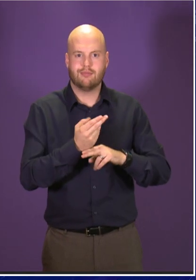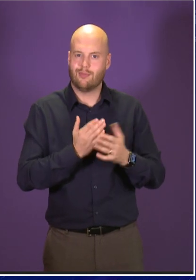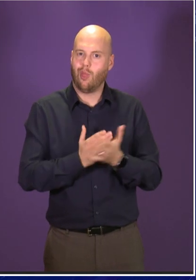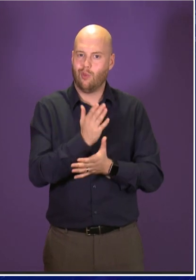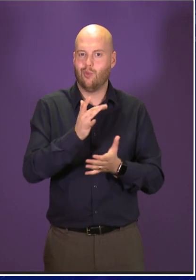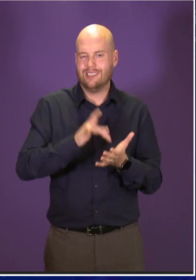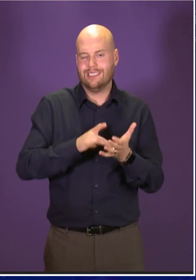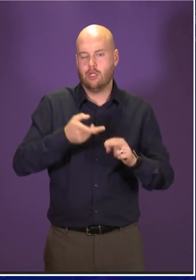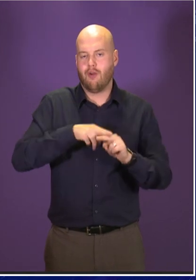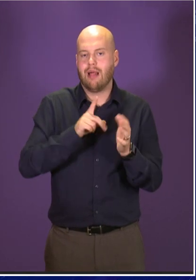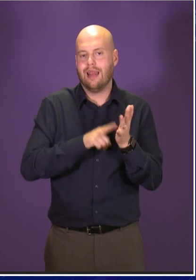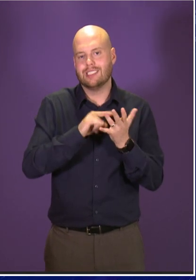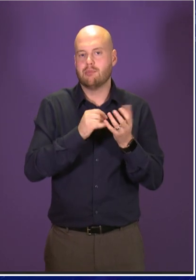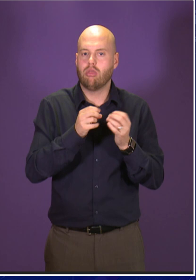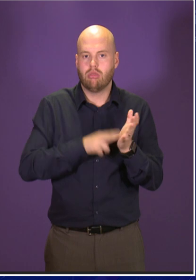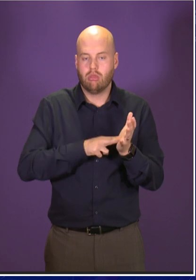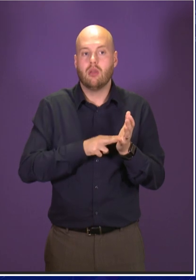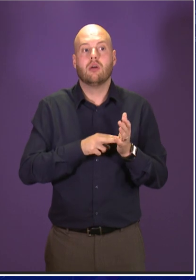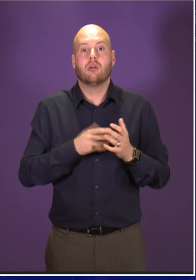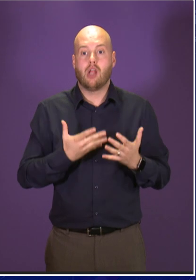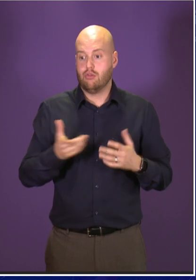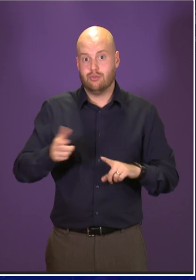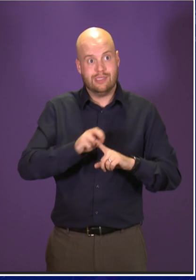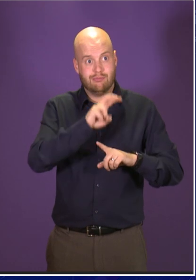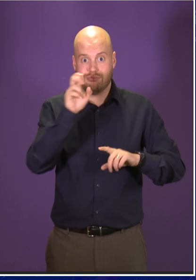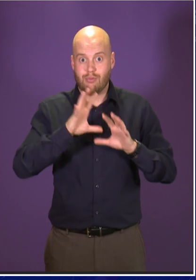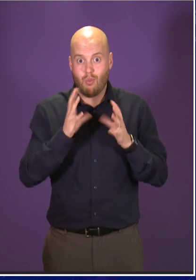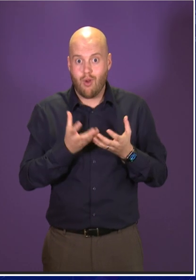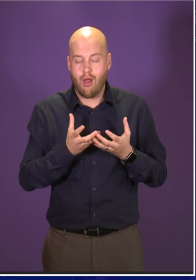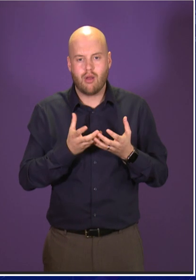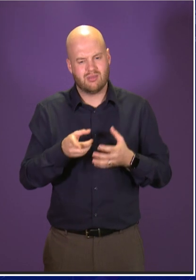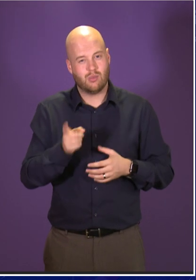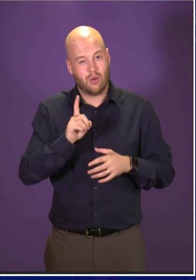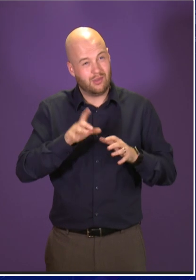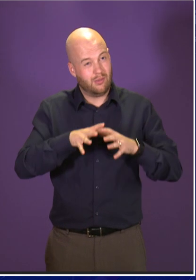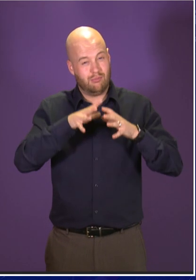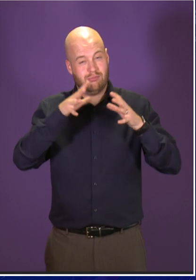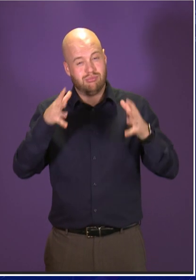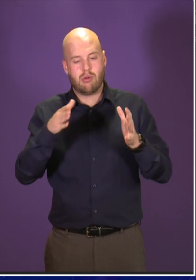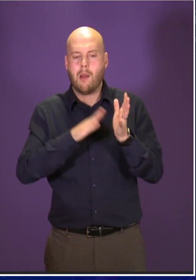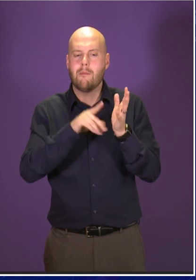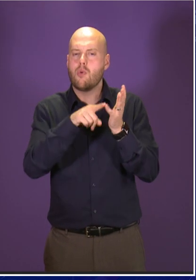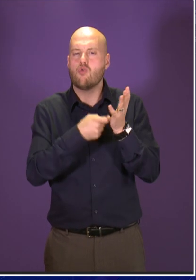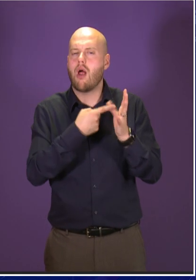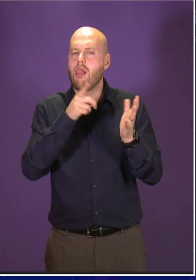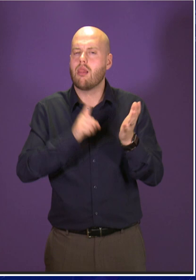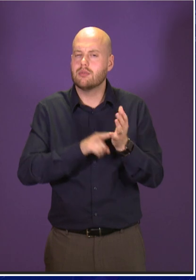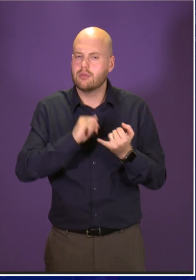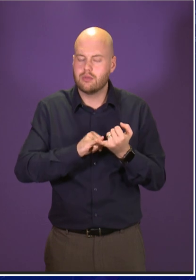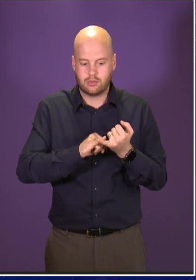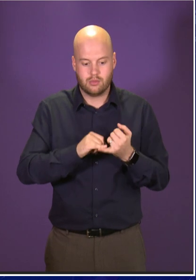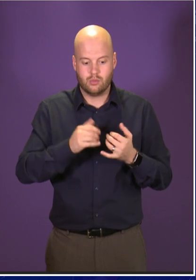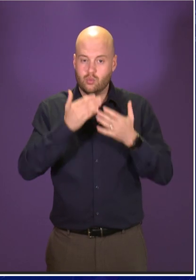and currently all over the world, with his oversized scratch murals that invariably show